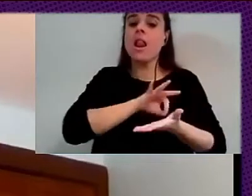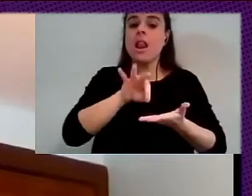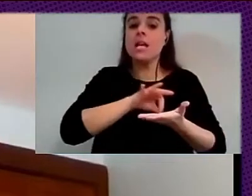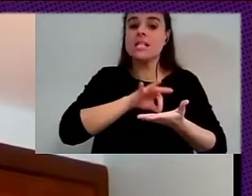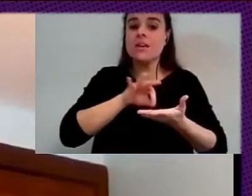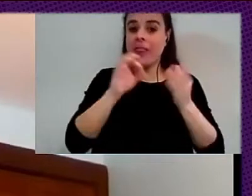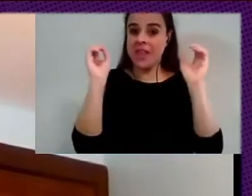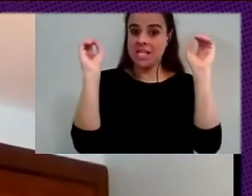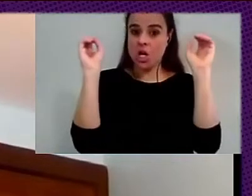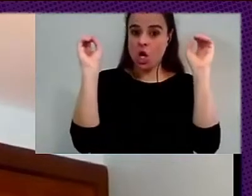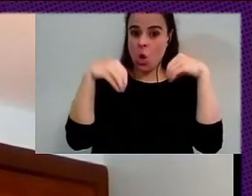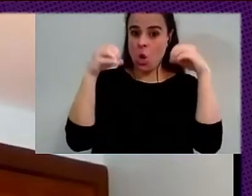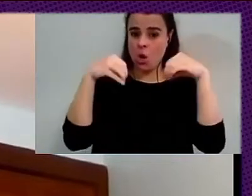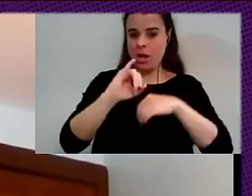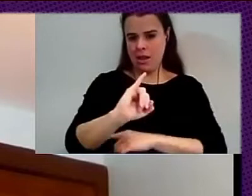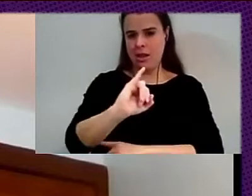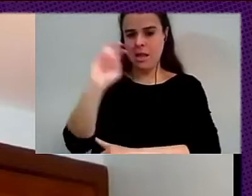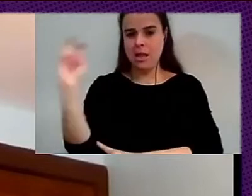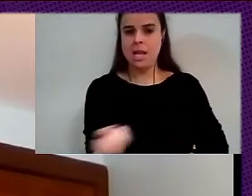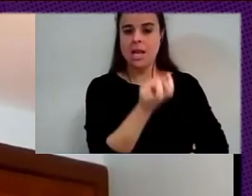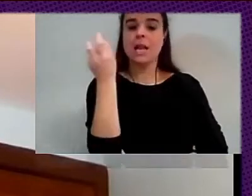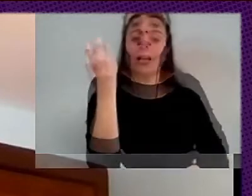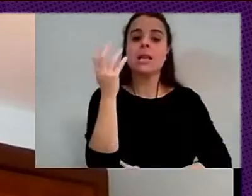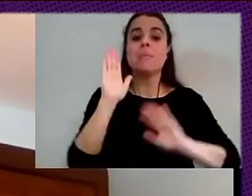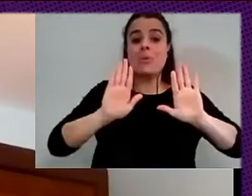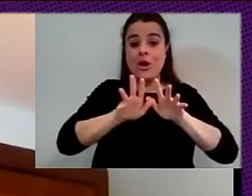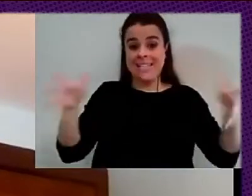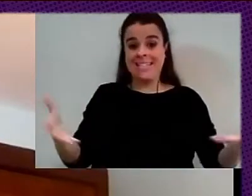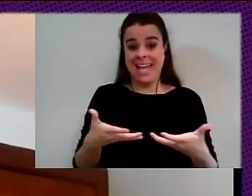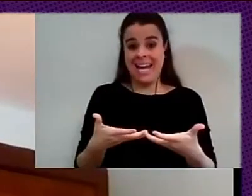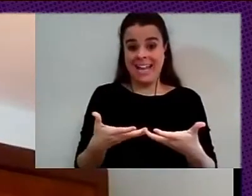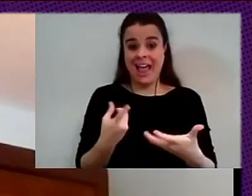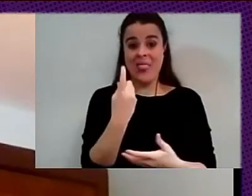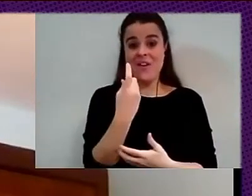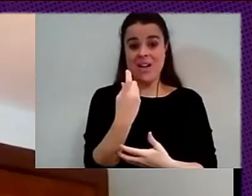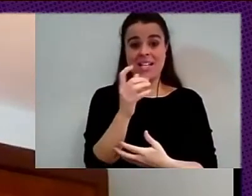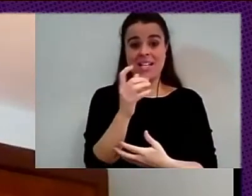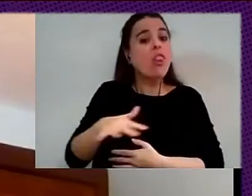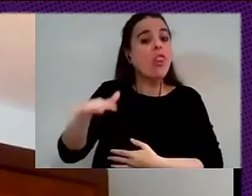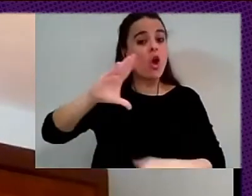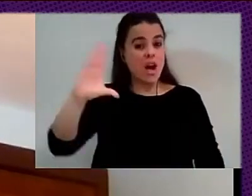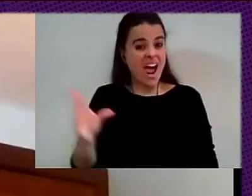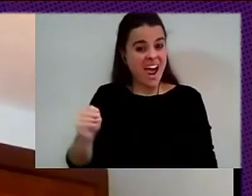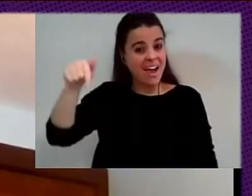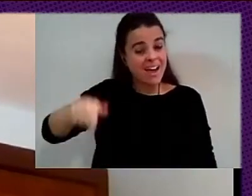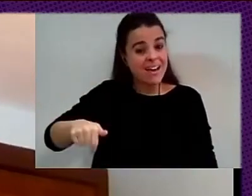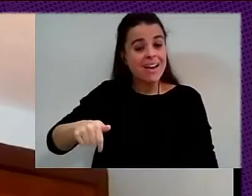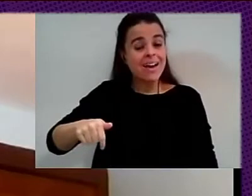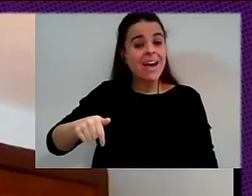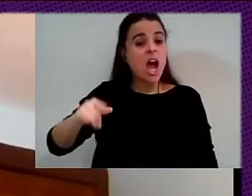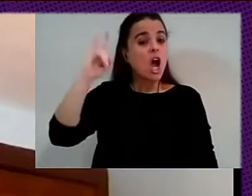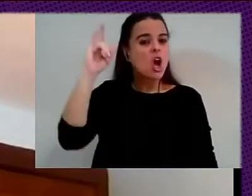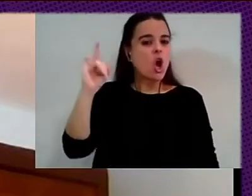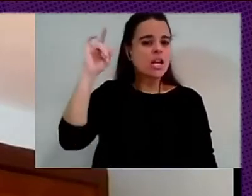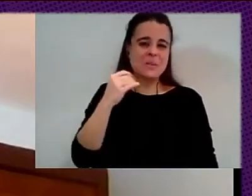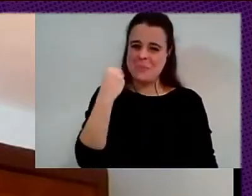country. So, but it was Microsoft, it was Google, it was Pearson. These guys are very dominant. And